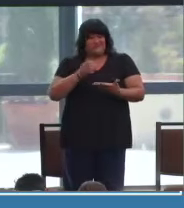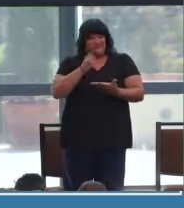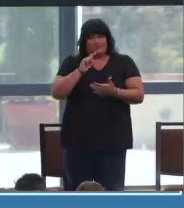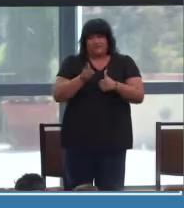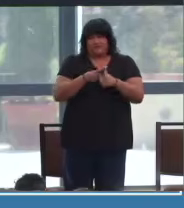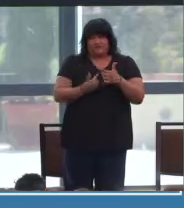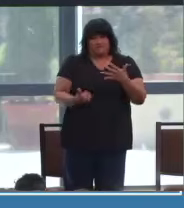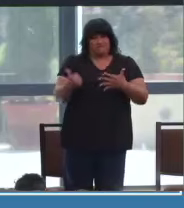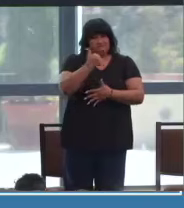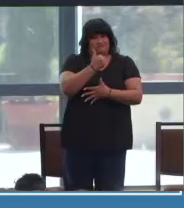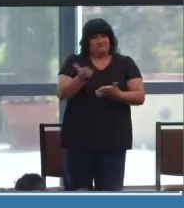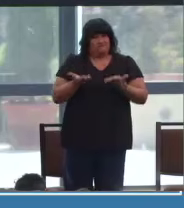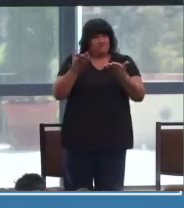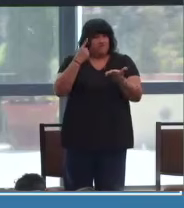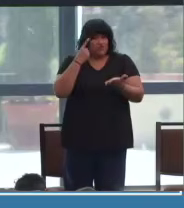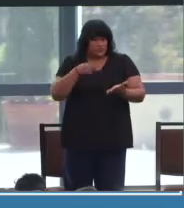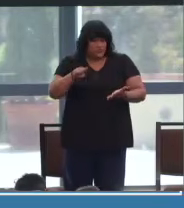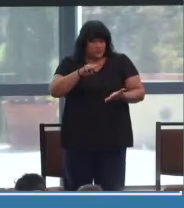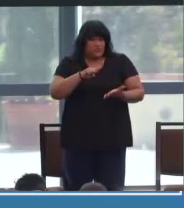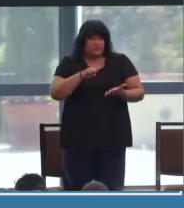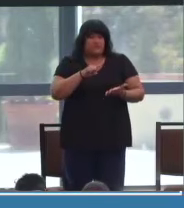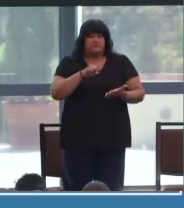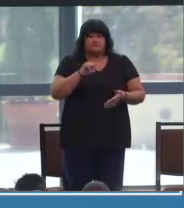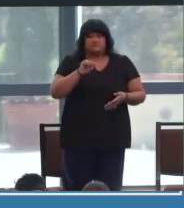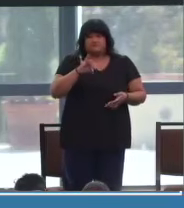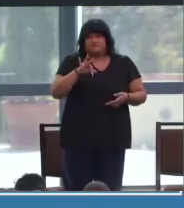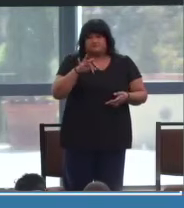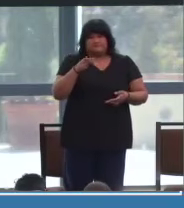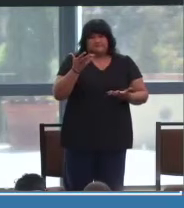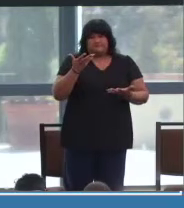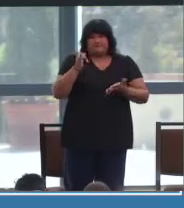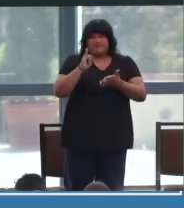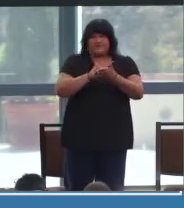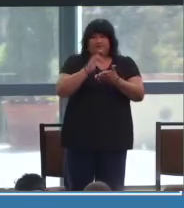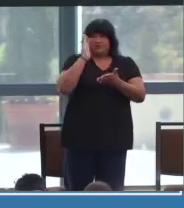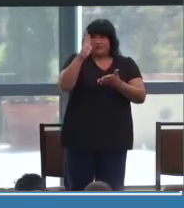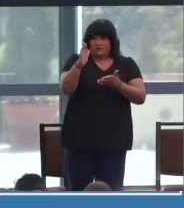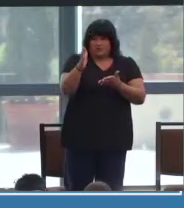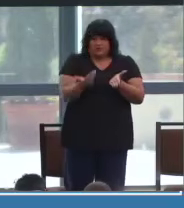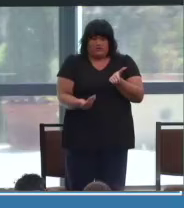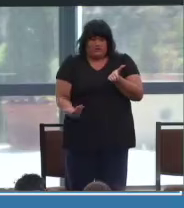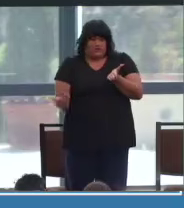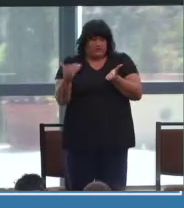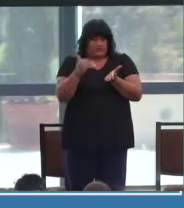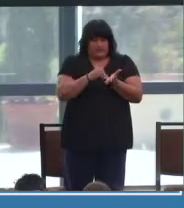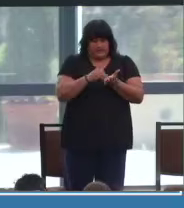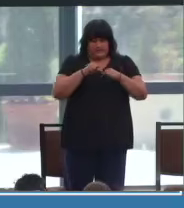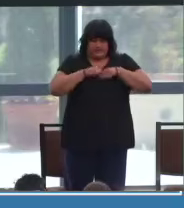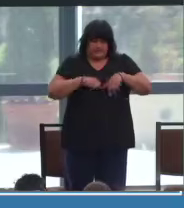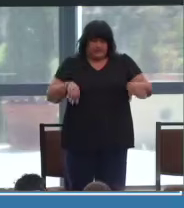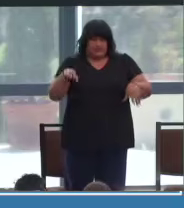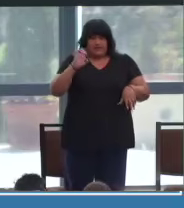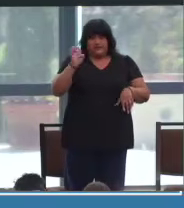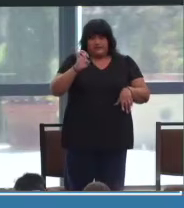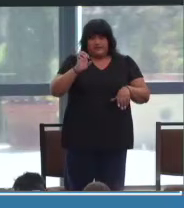first choice for you, just in case that was going to, reintroduce estrogen and flare. Sometimes migraines